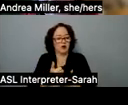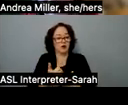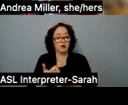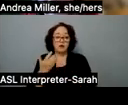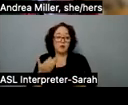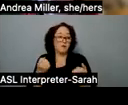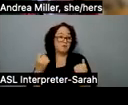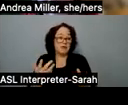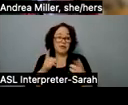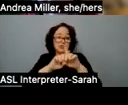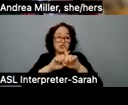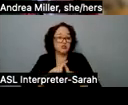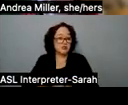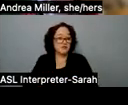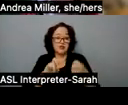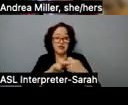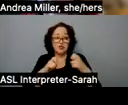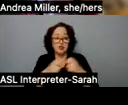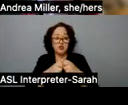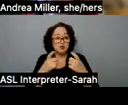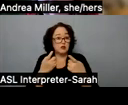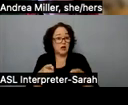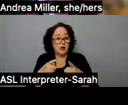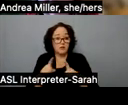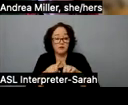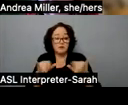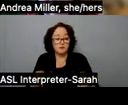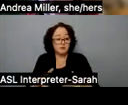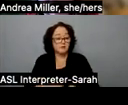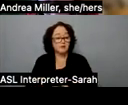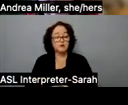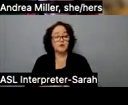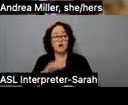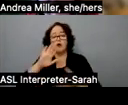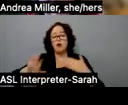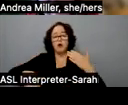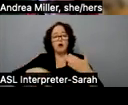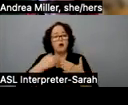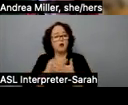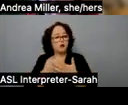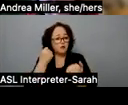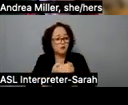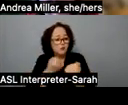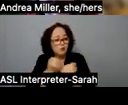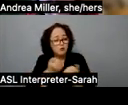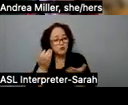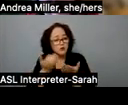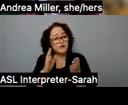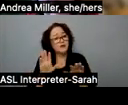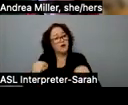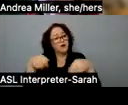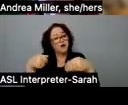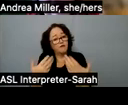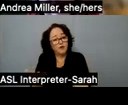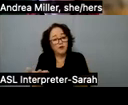So all the core support services, Andrea, that you all are able to offer is an awesome